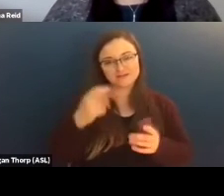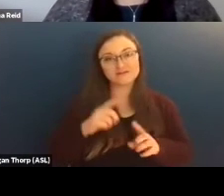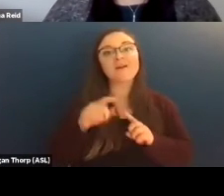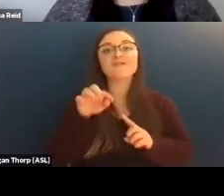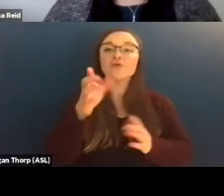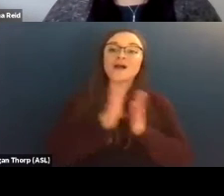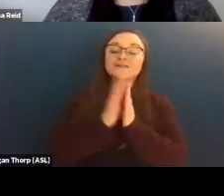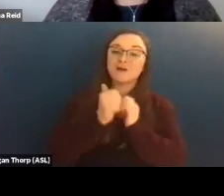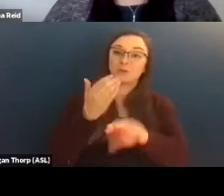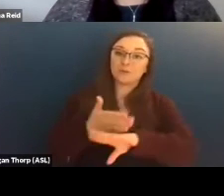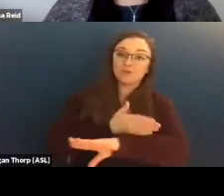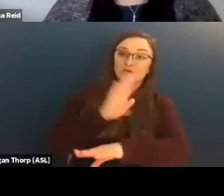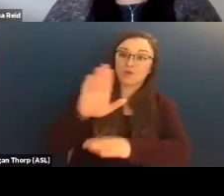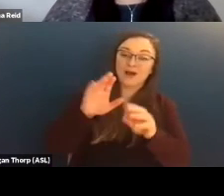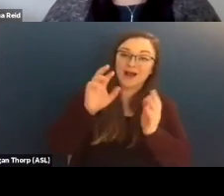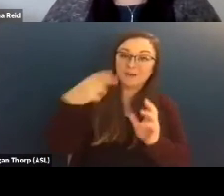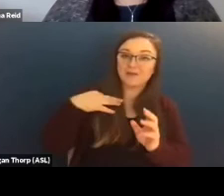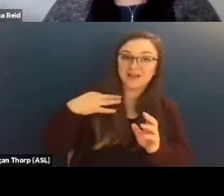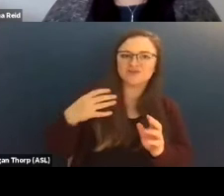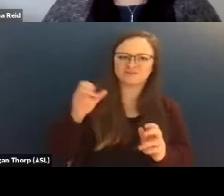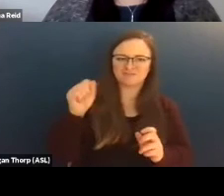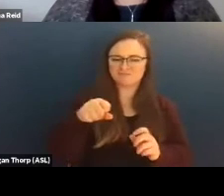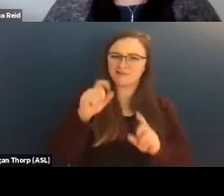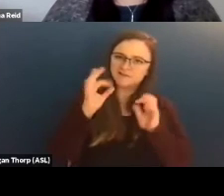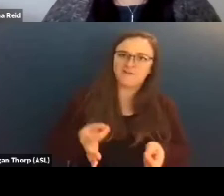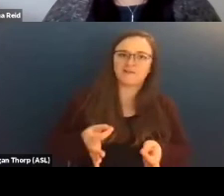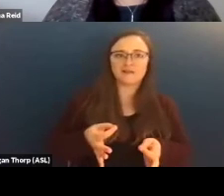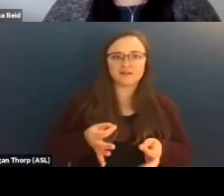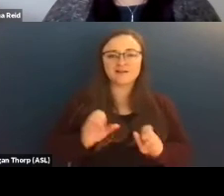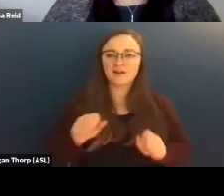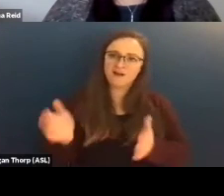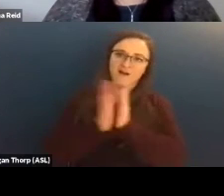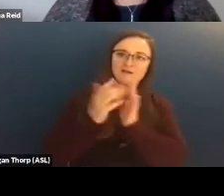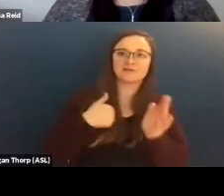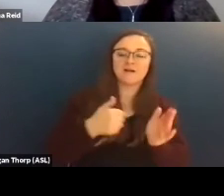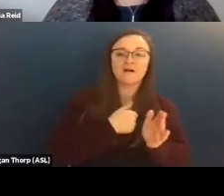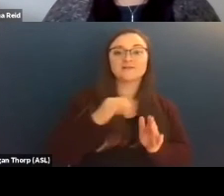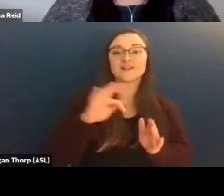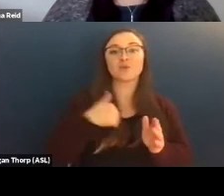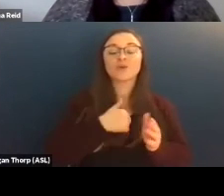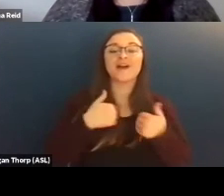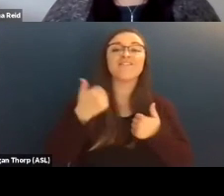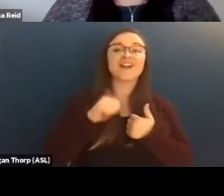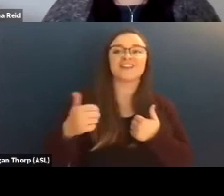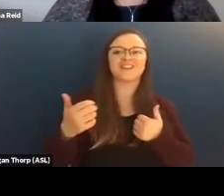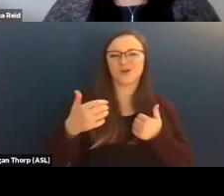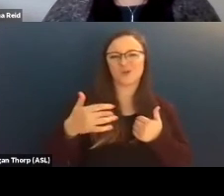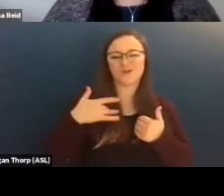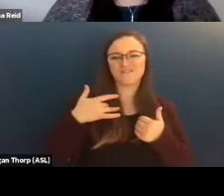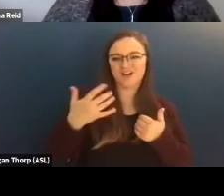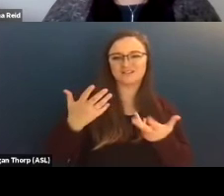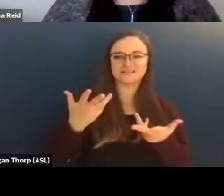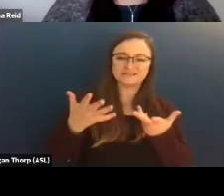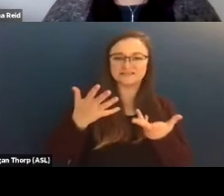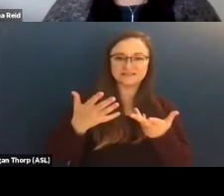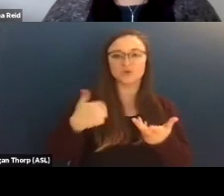your application more competitive in the future, absolutely can do that. If we have anything that was a particular challenge, we can talk with you about